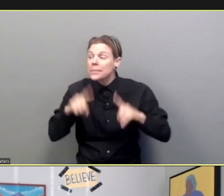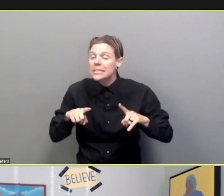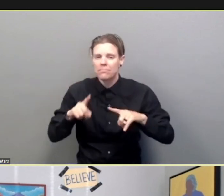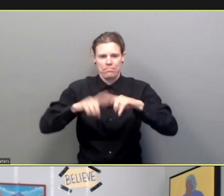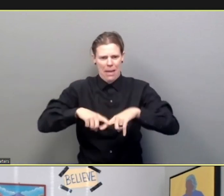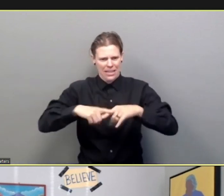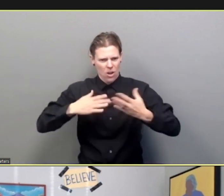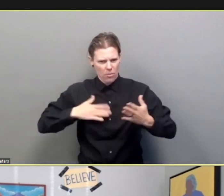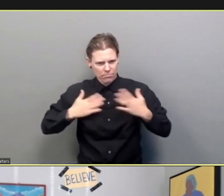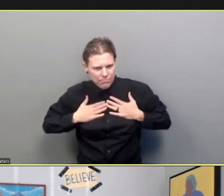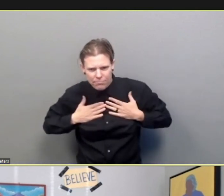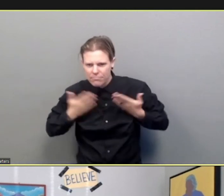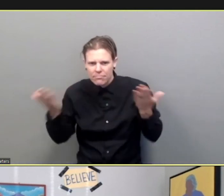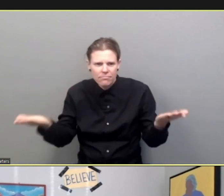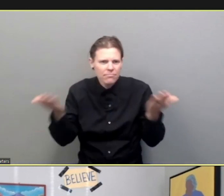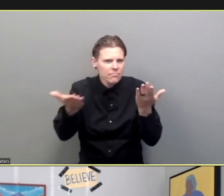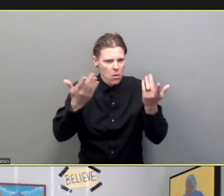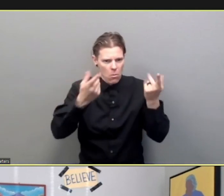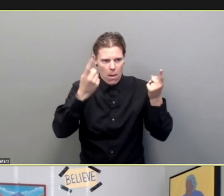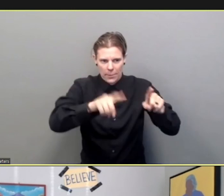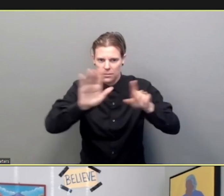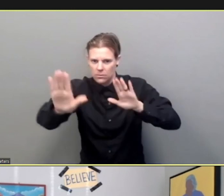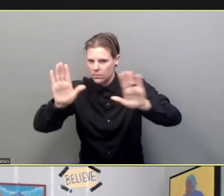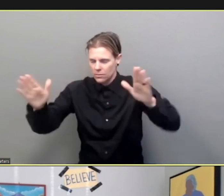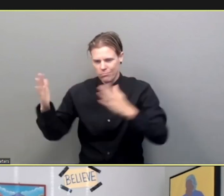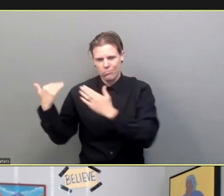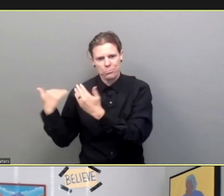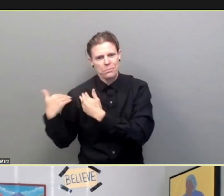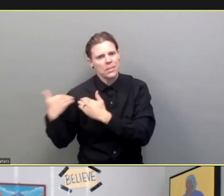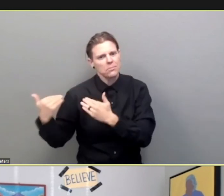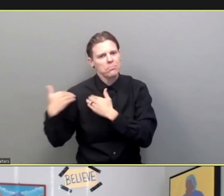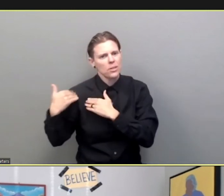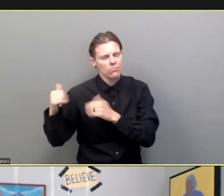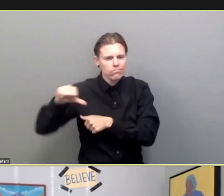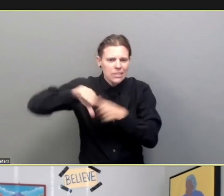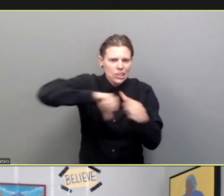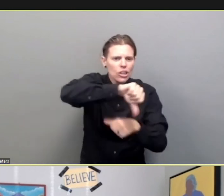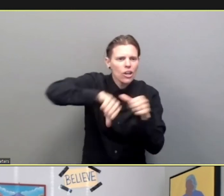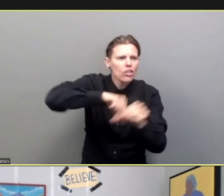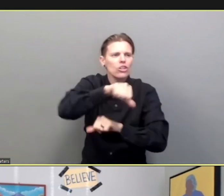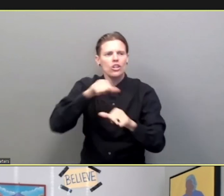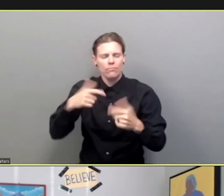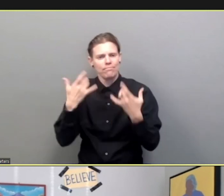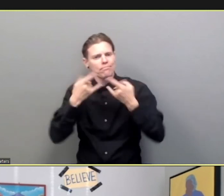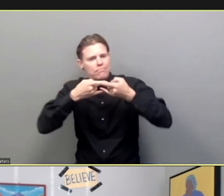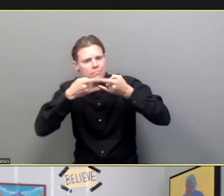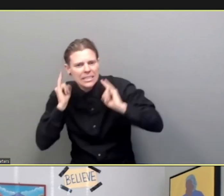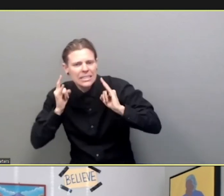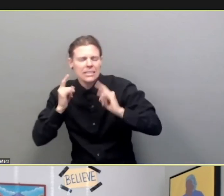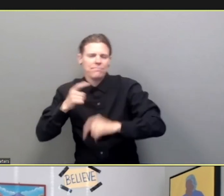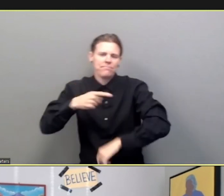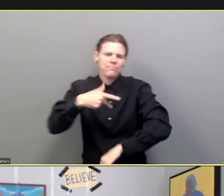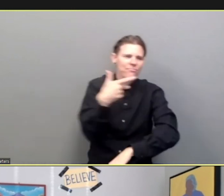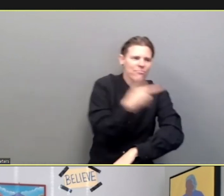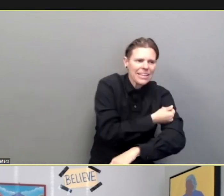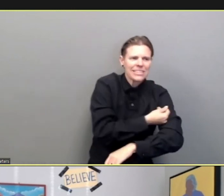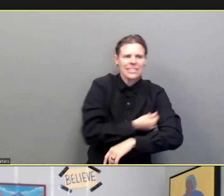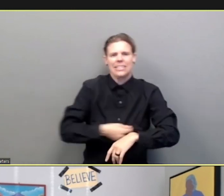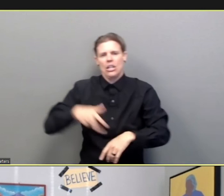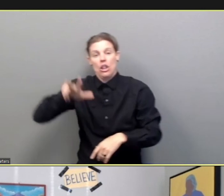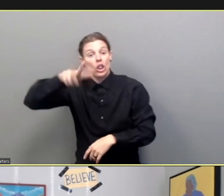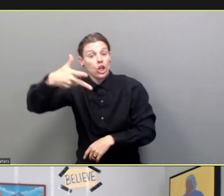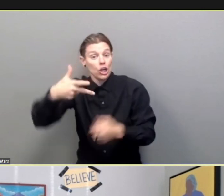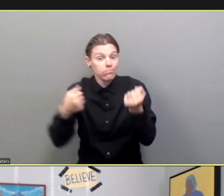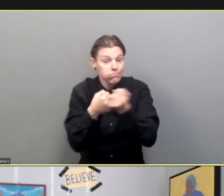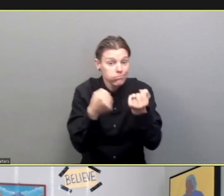community? So thanks for all you're doing. Get your boosters, get your first vaccines, get your 5 to 11 vaccines, and thanks for